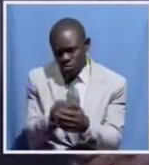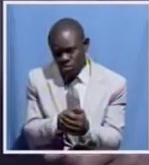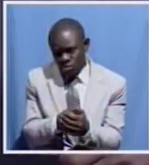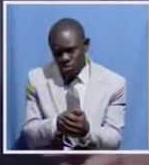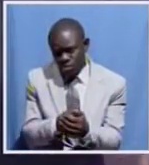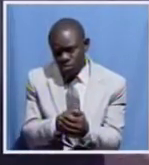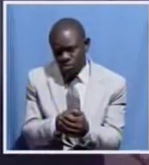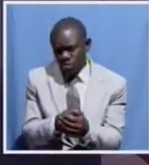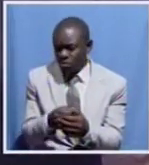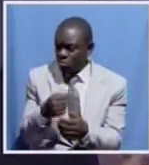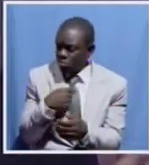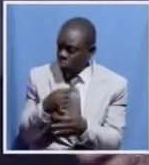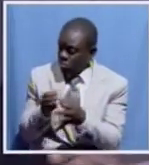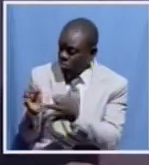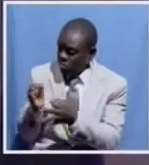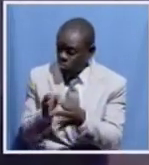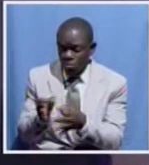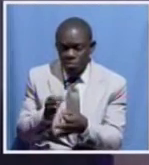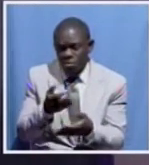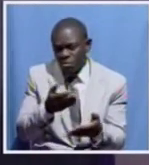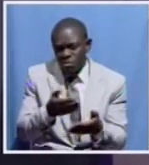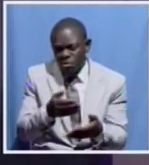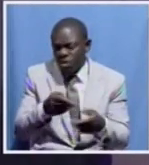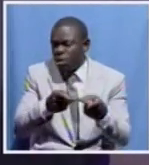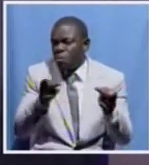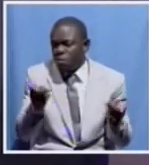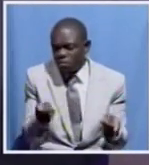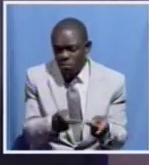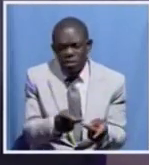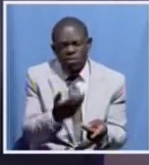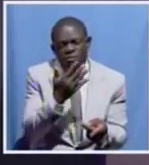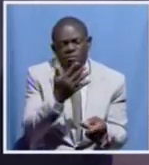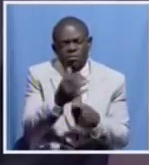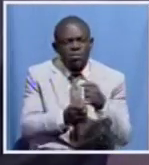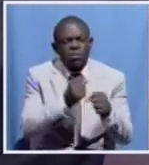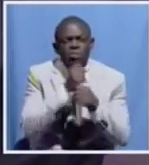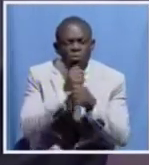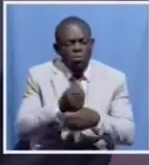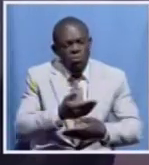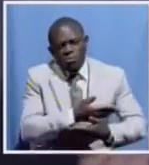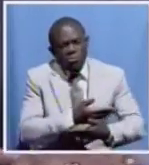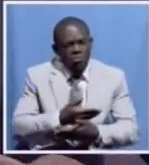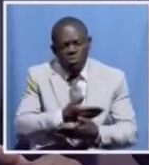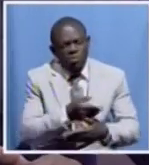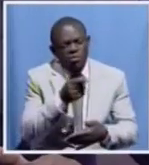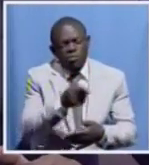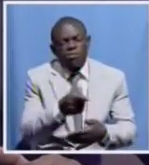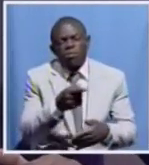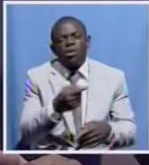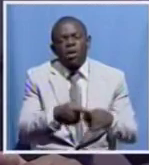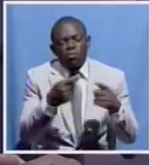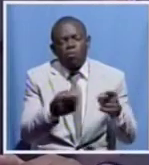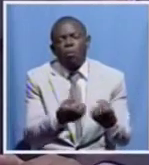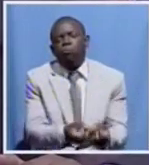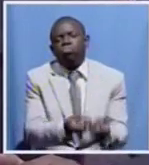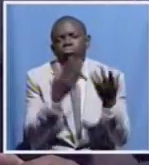of a rubble because there was a bomb that exploded. I've told you about places where people are caged at a border